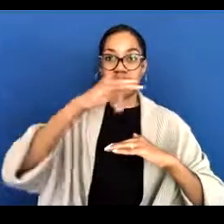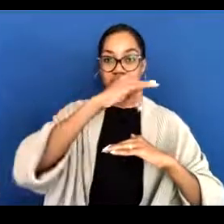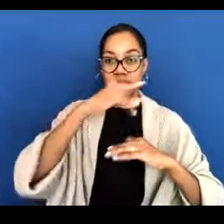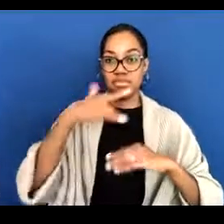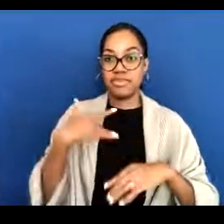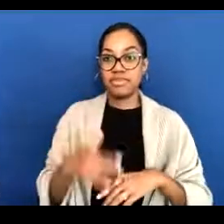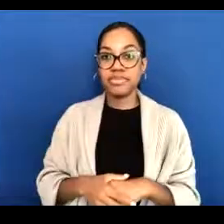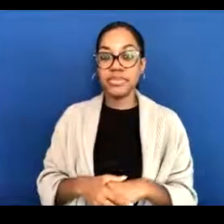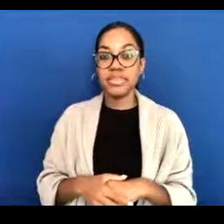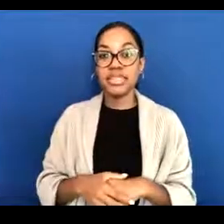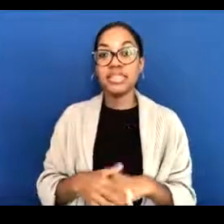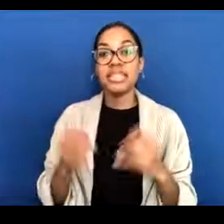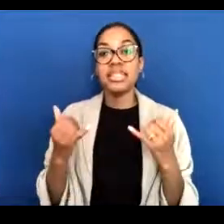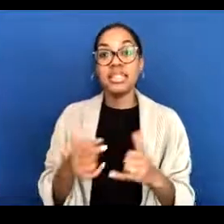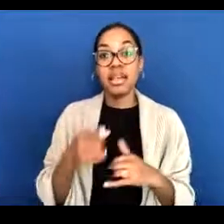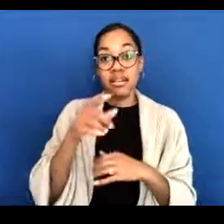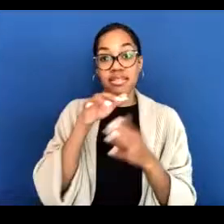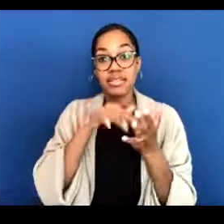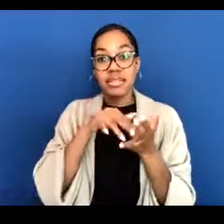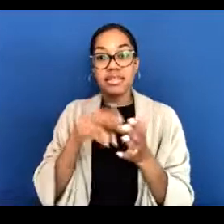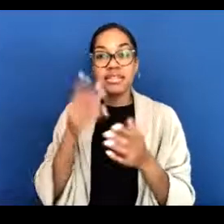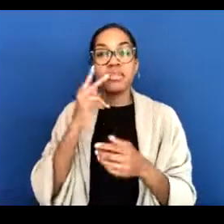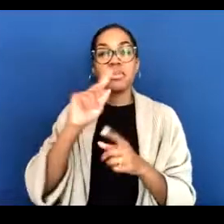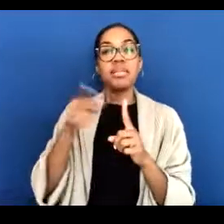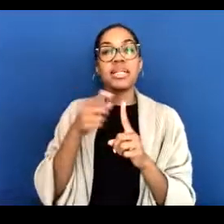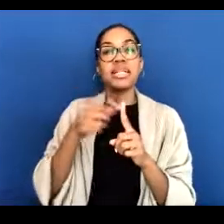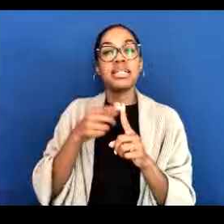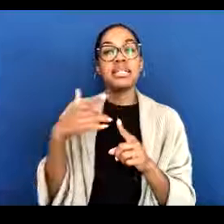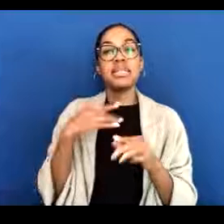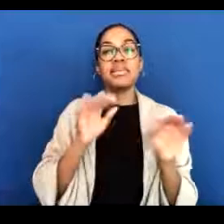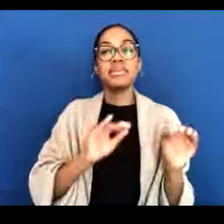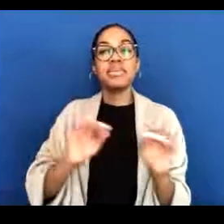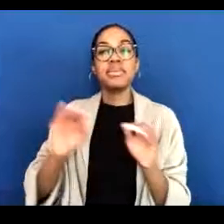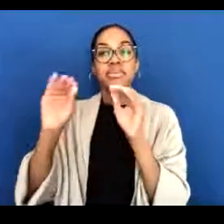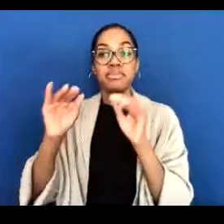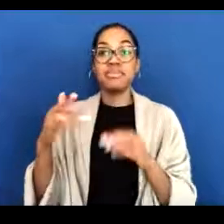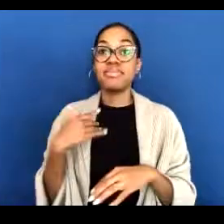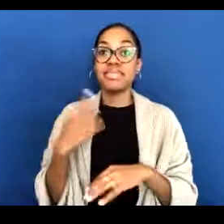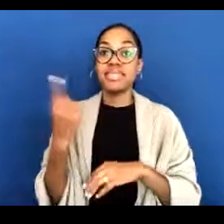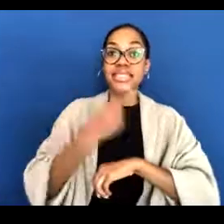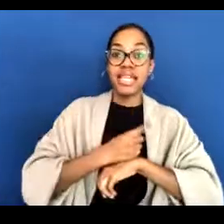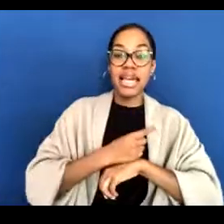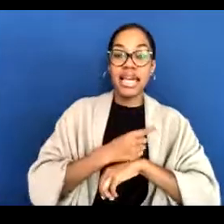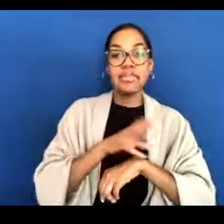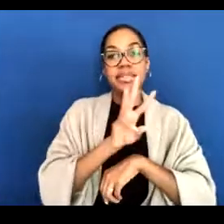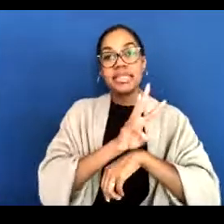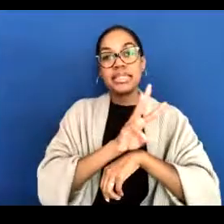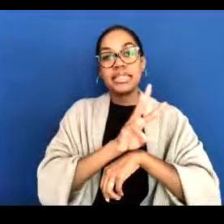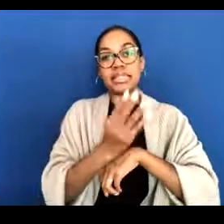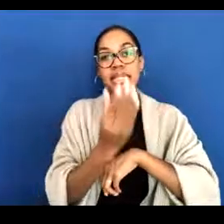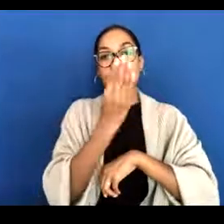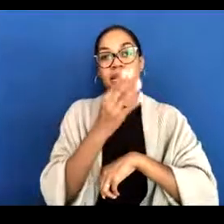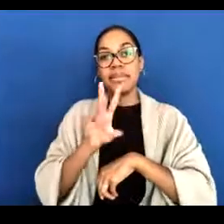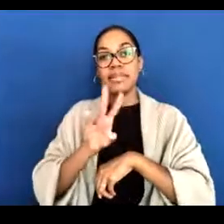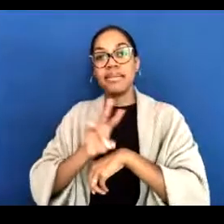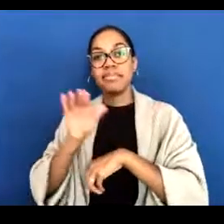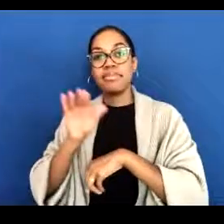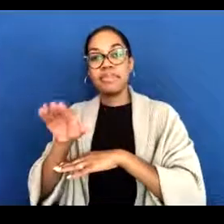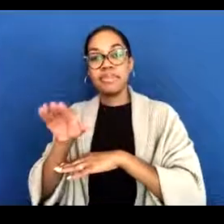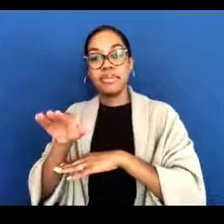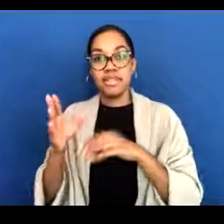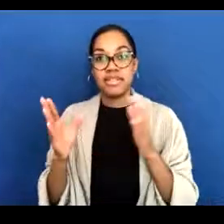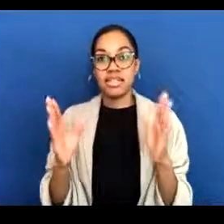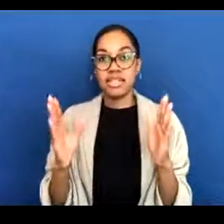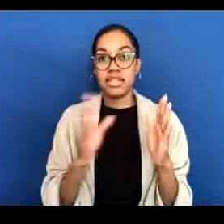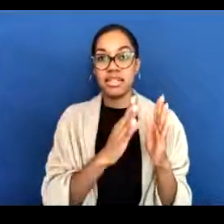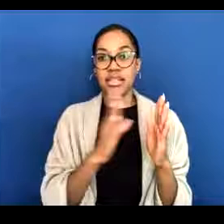when the birds are actually migrating. And you'll notice that during the daylight hours, say from 6 a.m. until about 7 p.m. in the evening, the bird numbers are